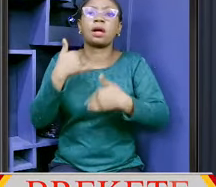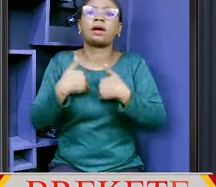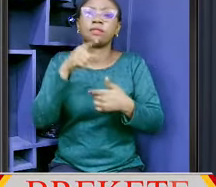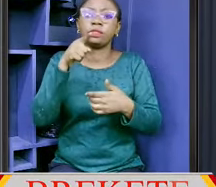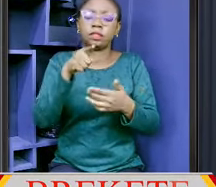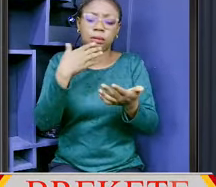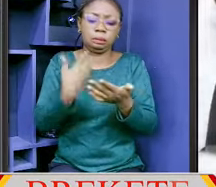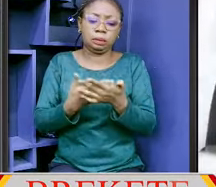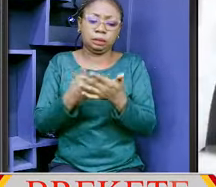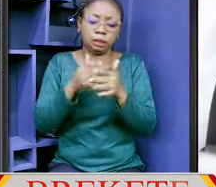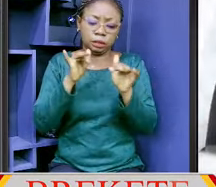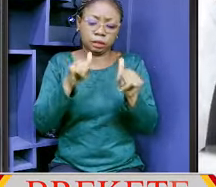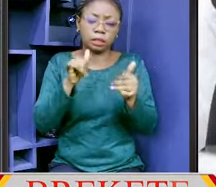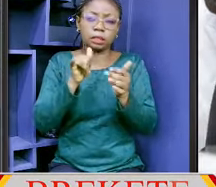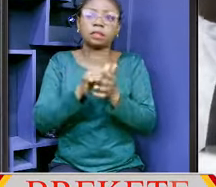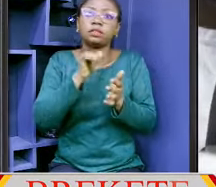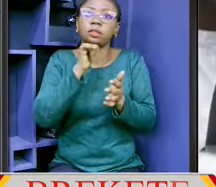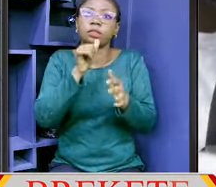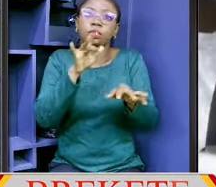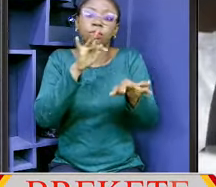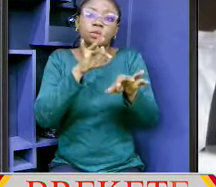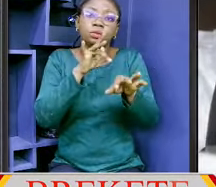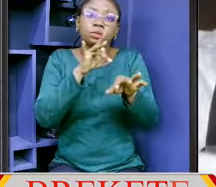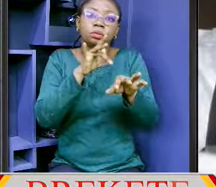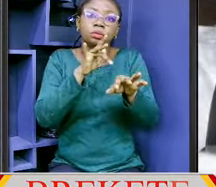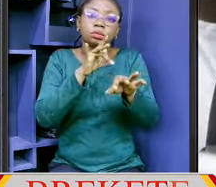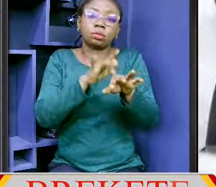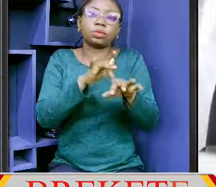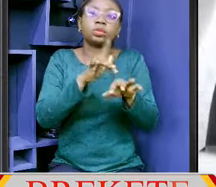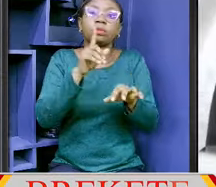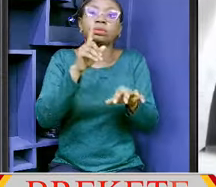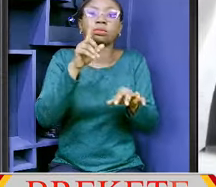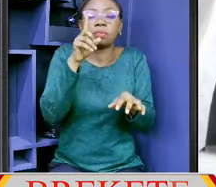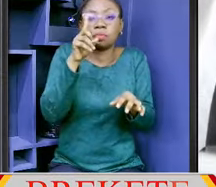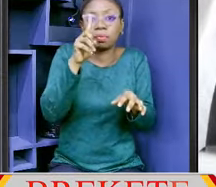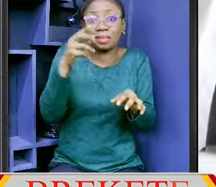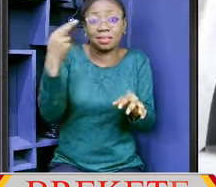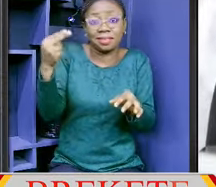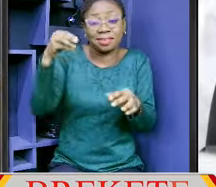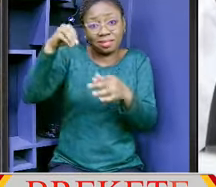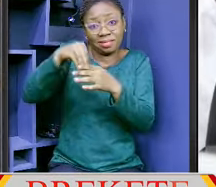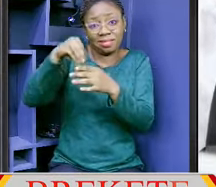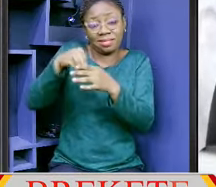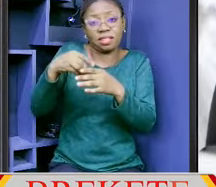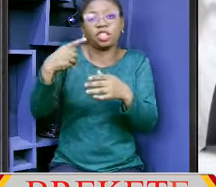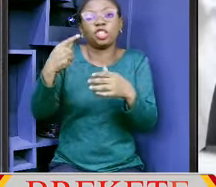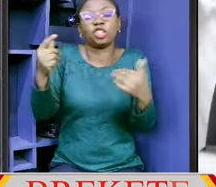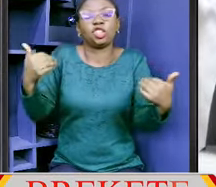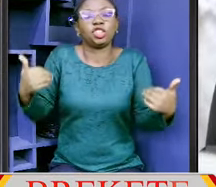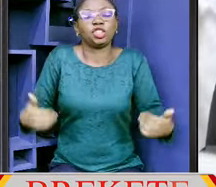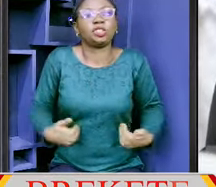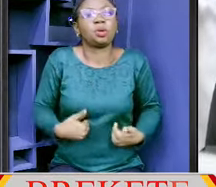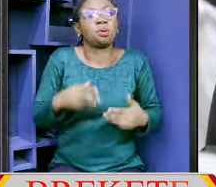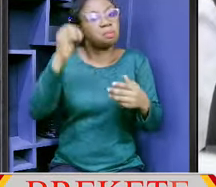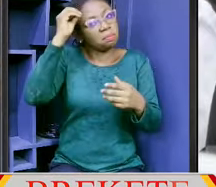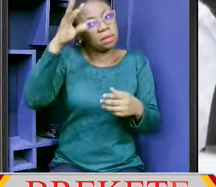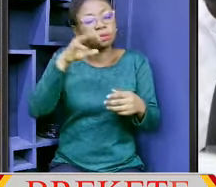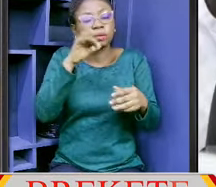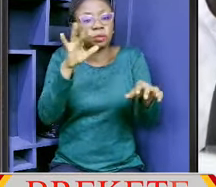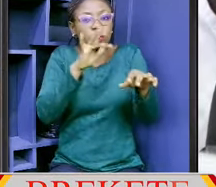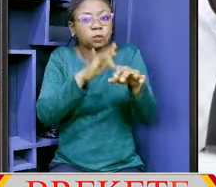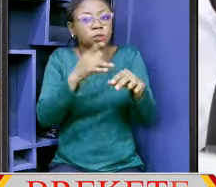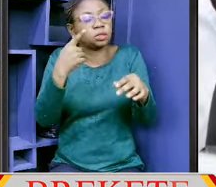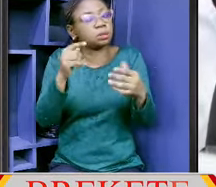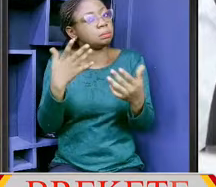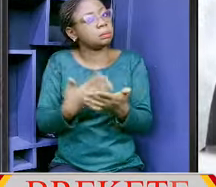stay where you no touch even one naira inside? 6 months. 6 months. The young officer no touch inside the